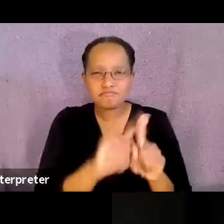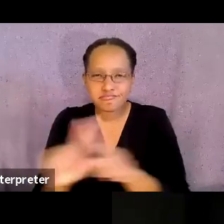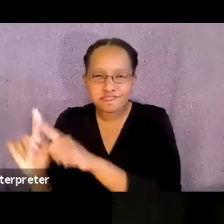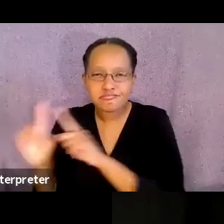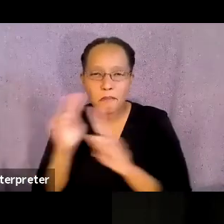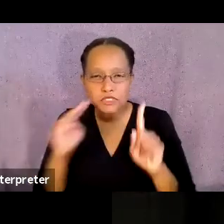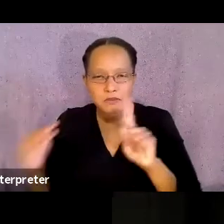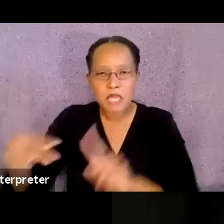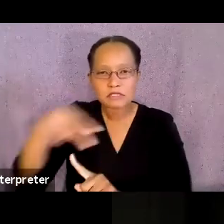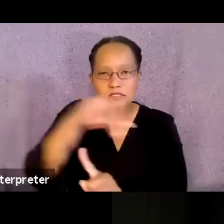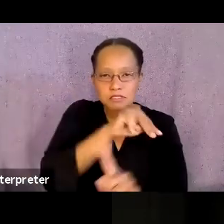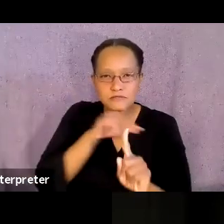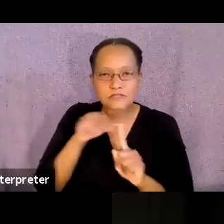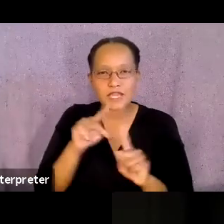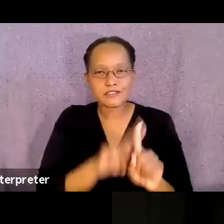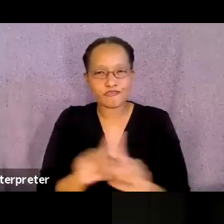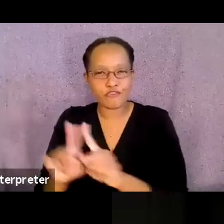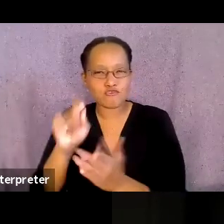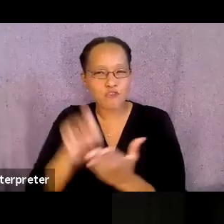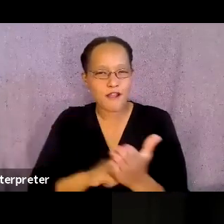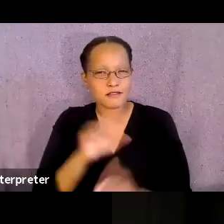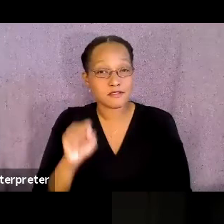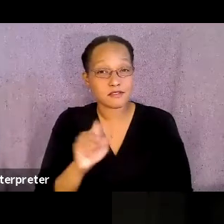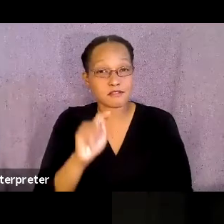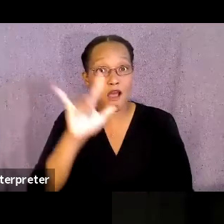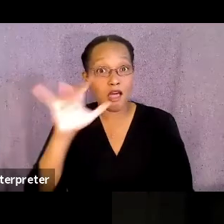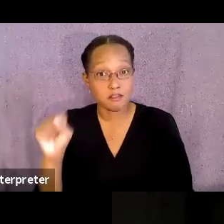perspectives and writing styles. Mm-hmm. And just,